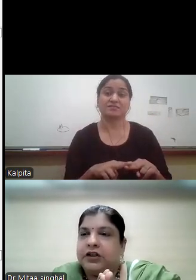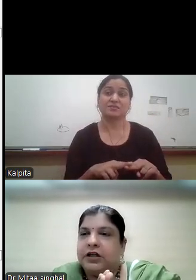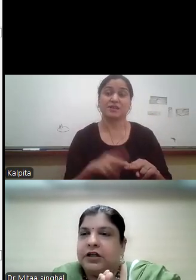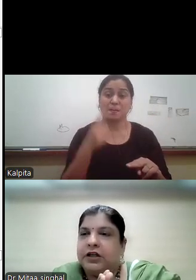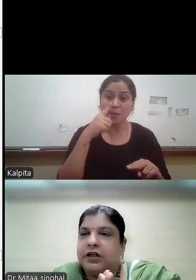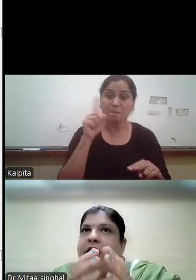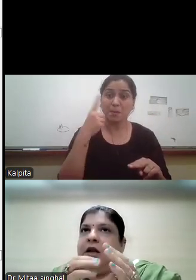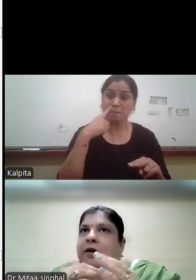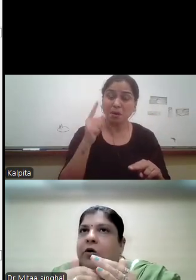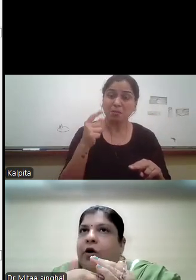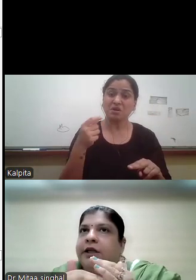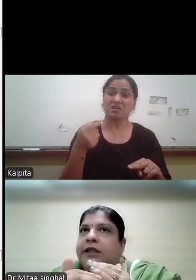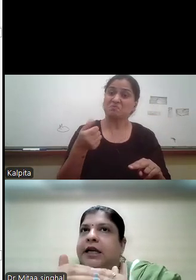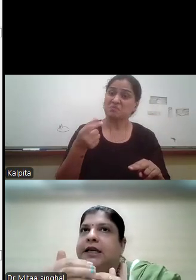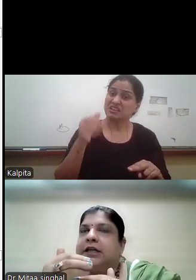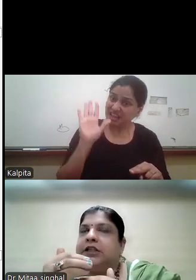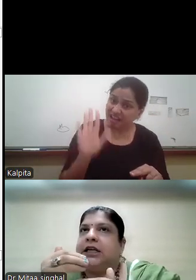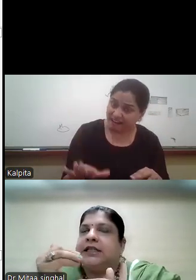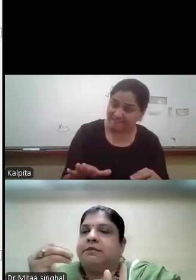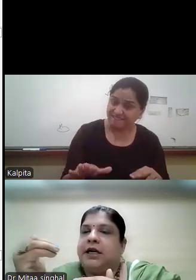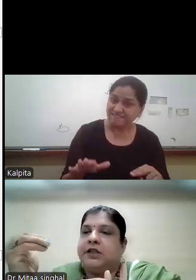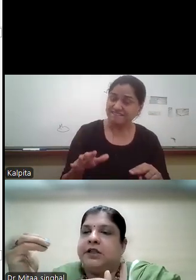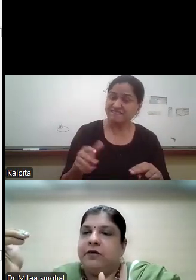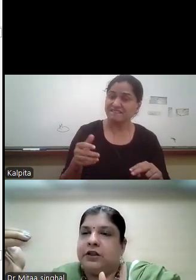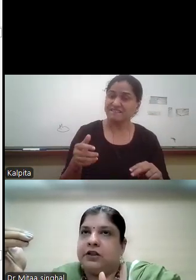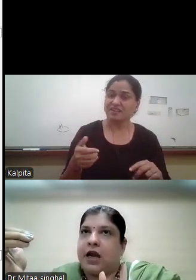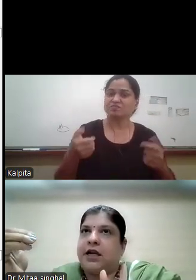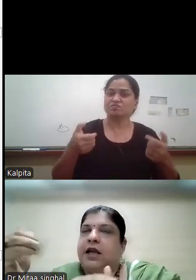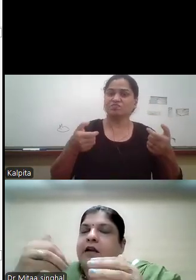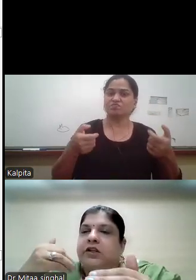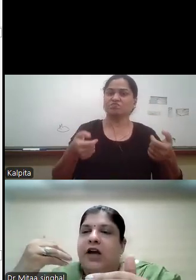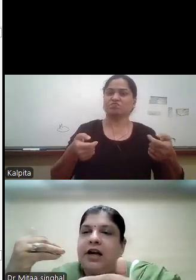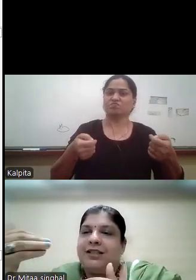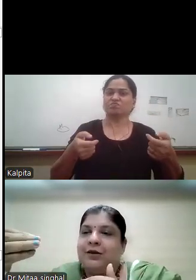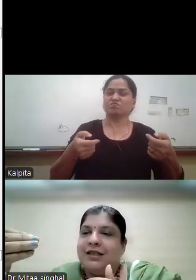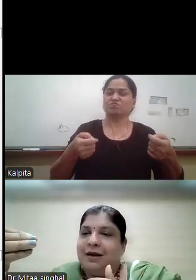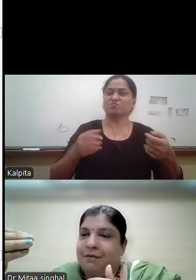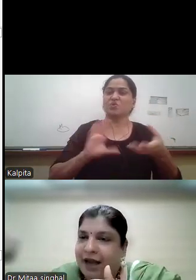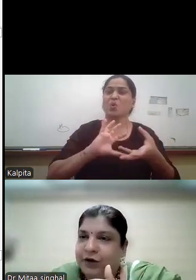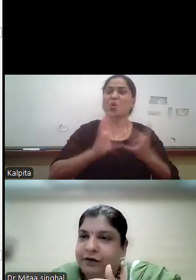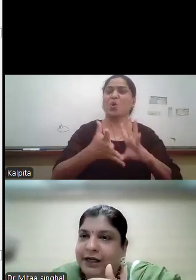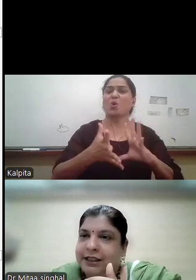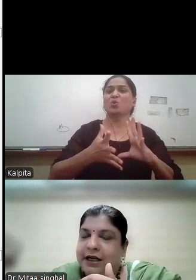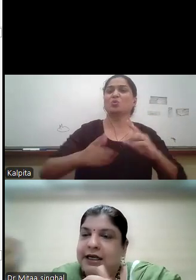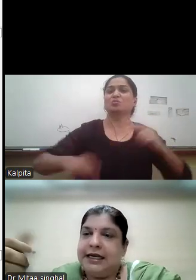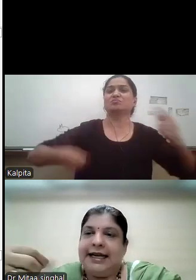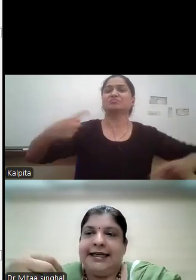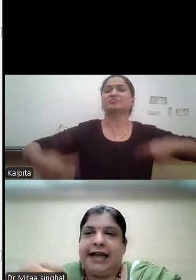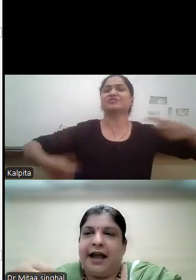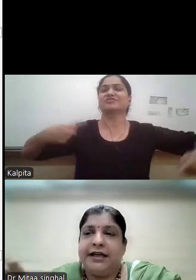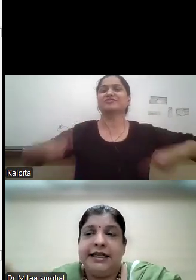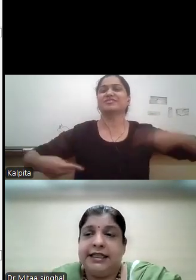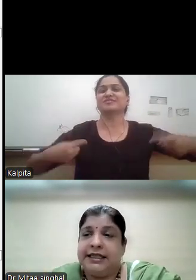powered wheelchair will lower the energy expenditure for the child. If the child is using a manual wheelchair, he'll